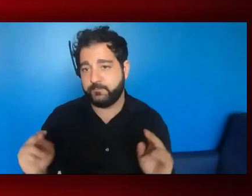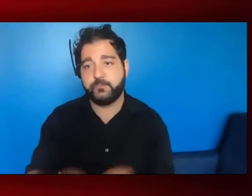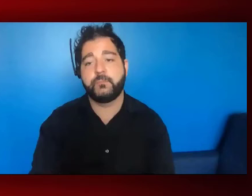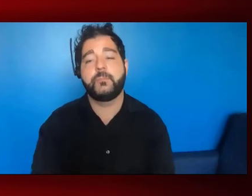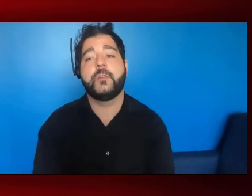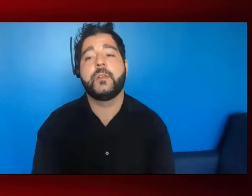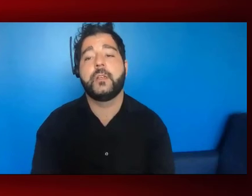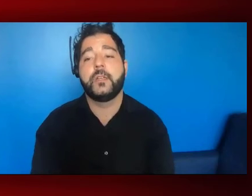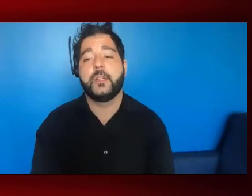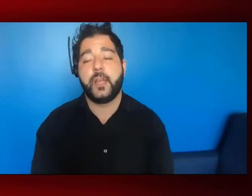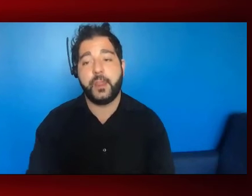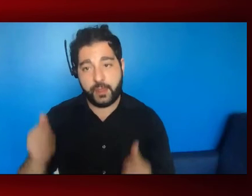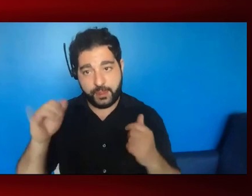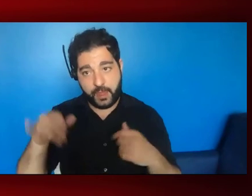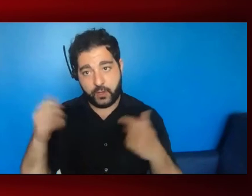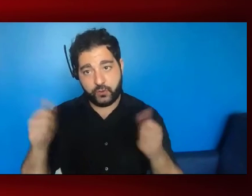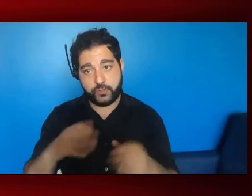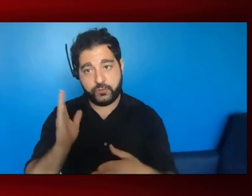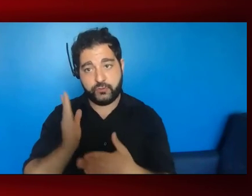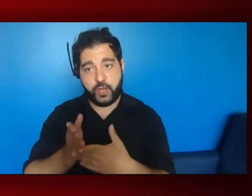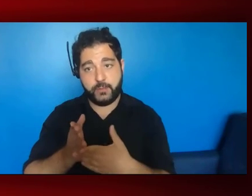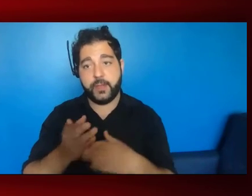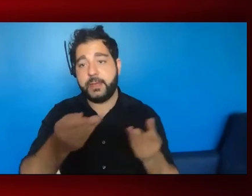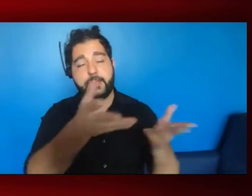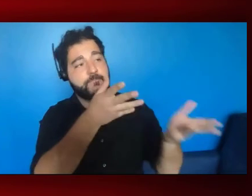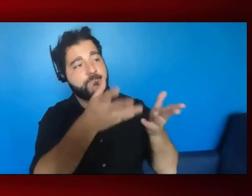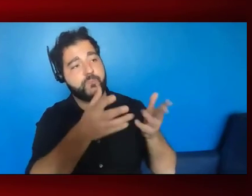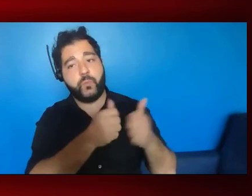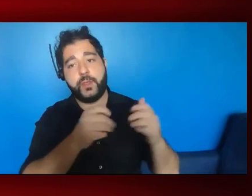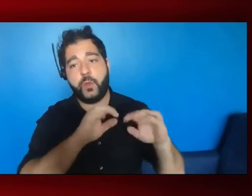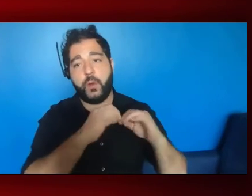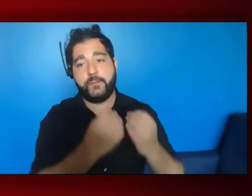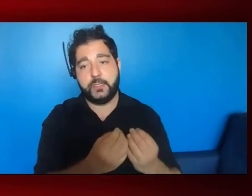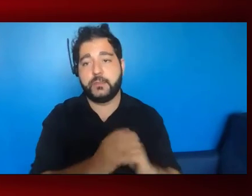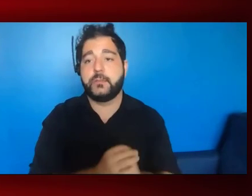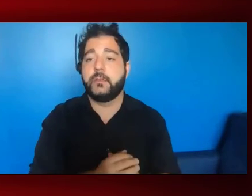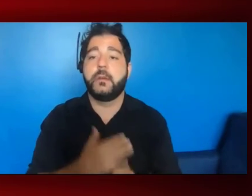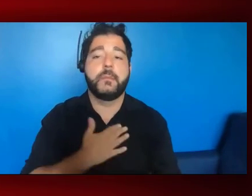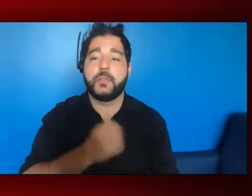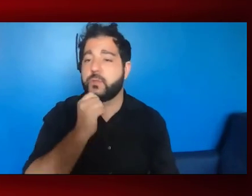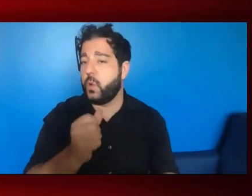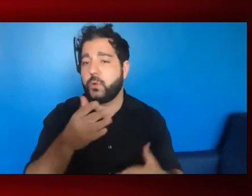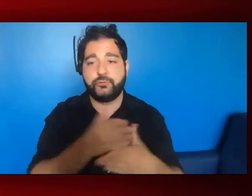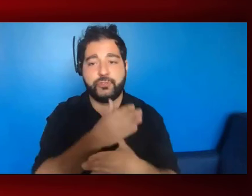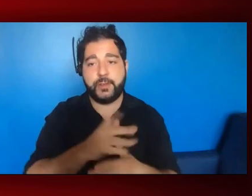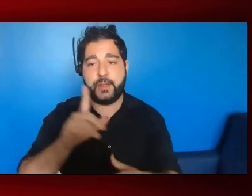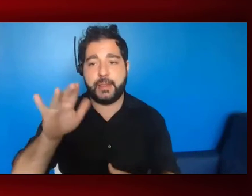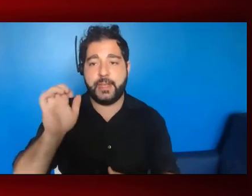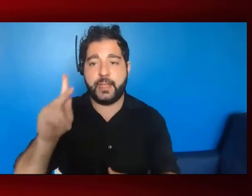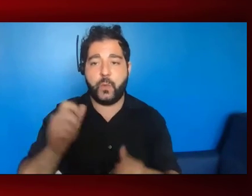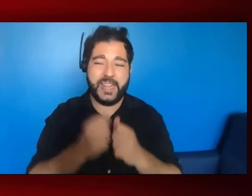might derail an exchange with an office. Please do not share these links with